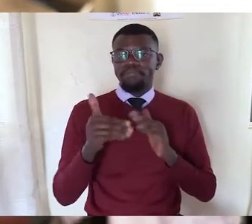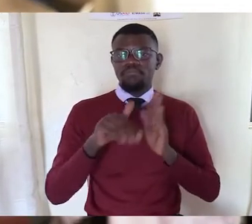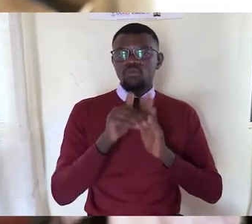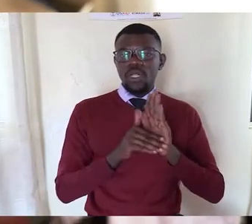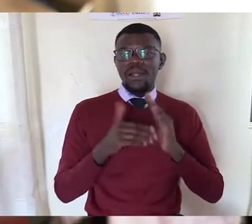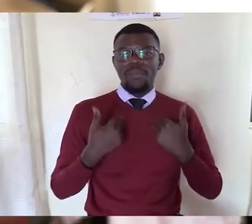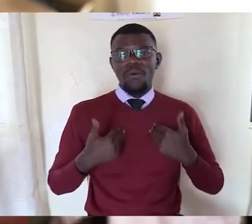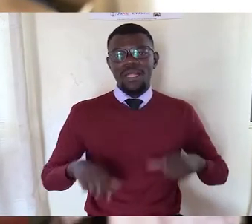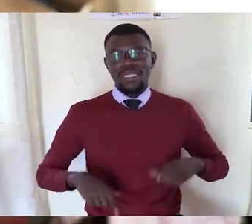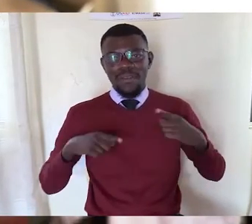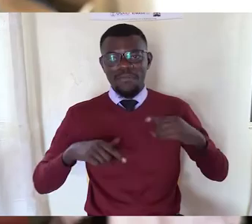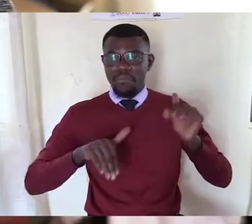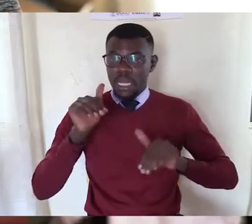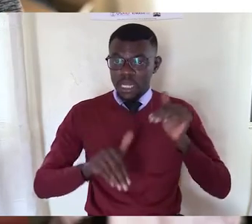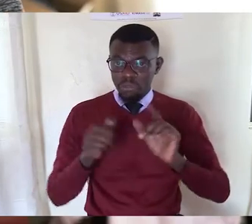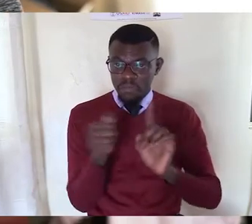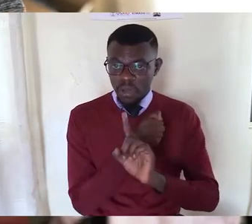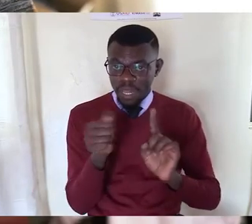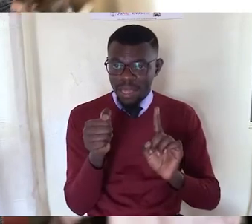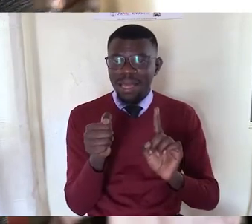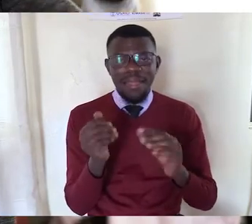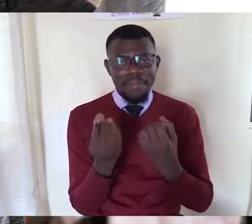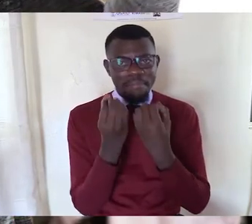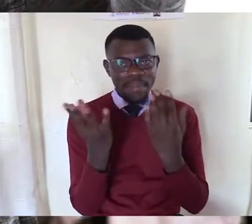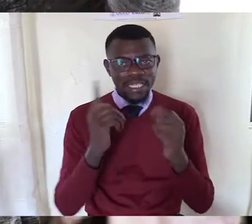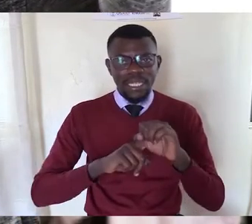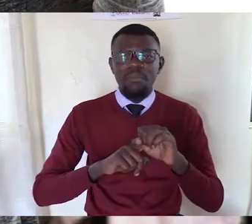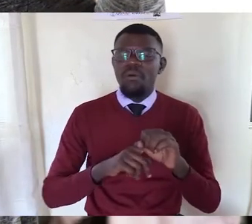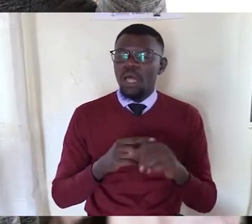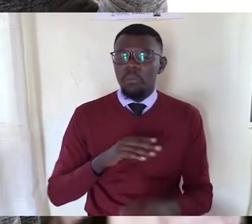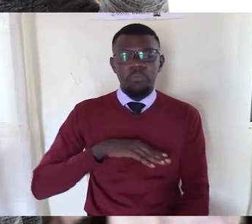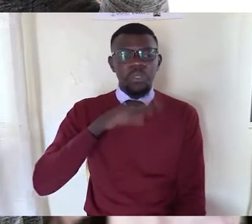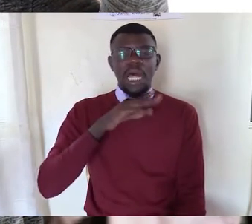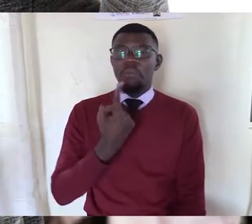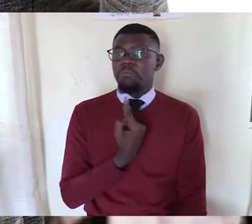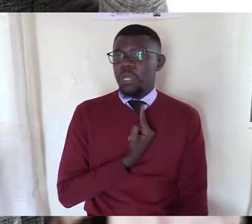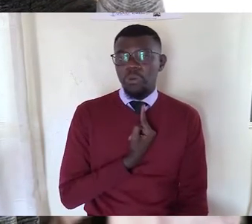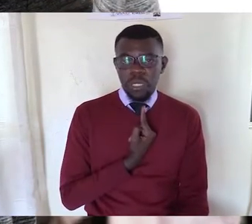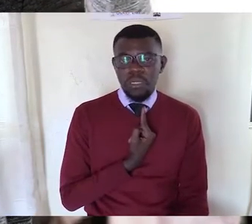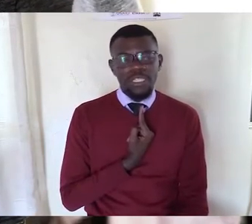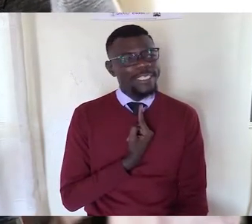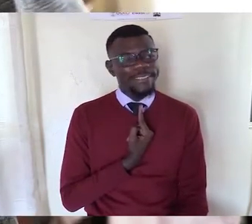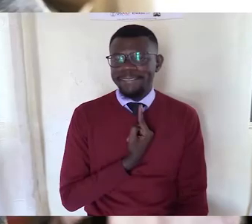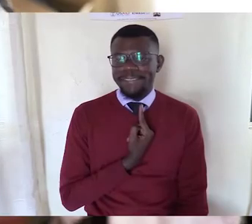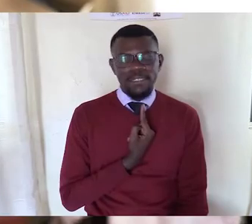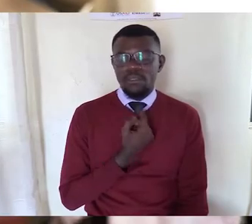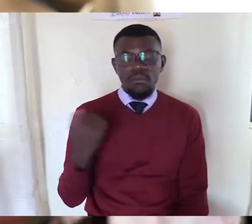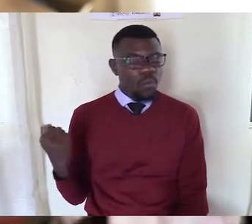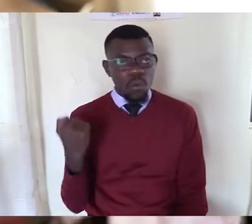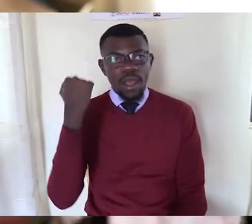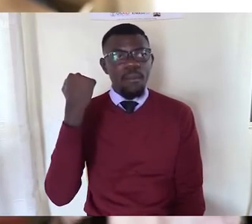of election-related violence. In most cases, you are left to die alone. You are left to wake